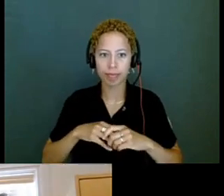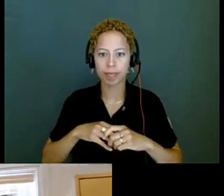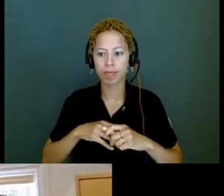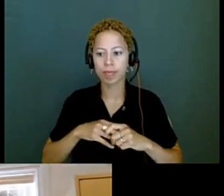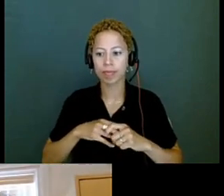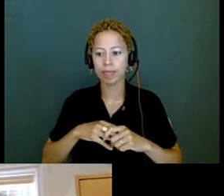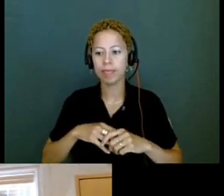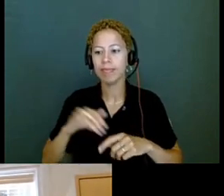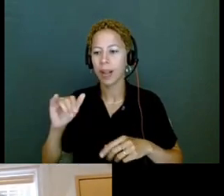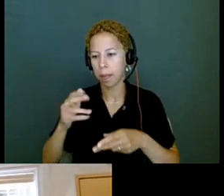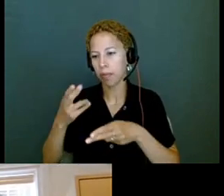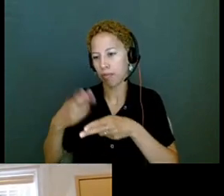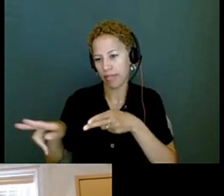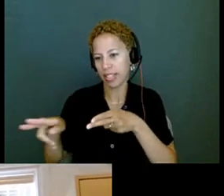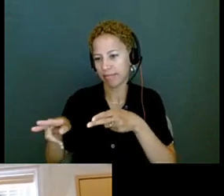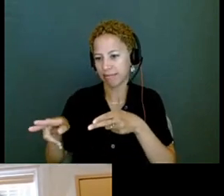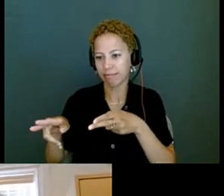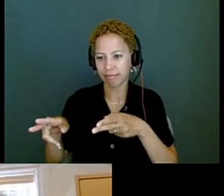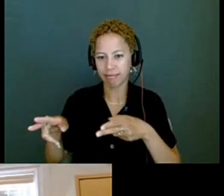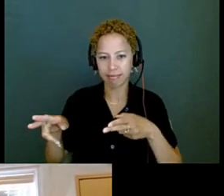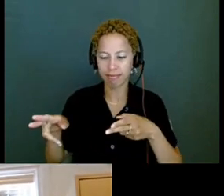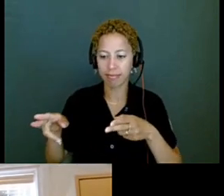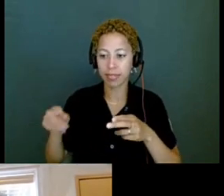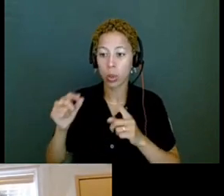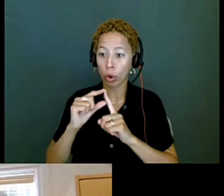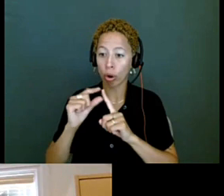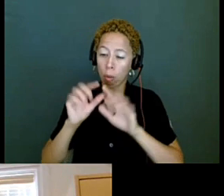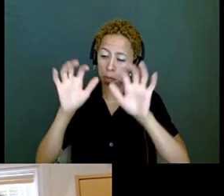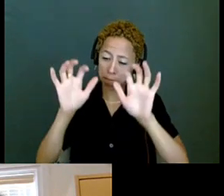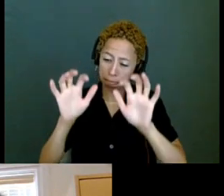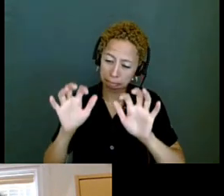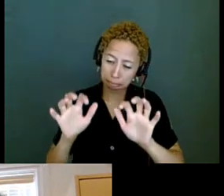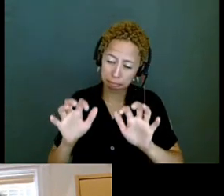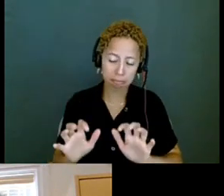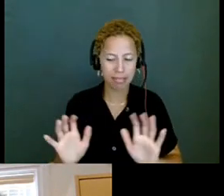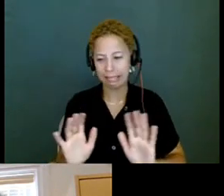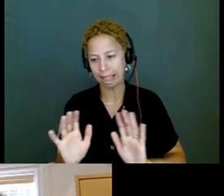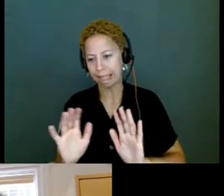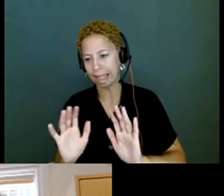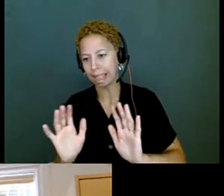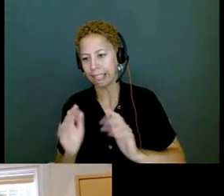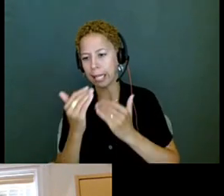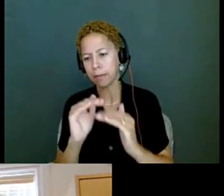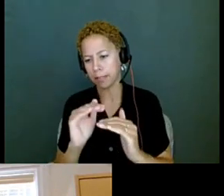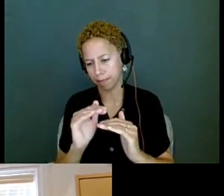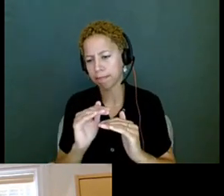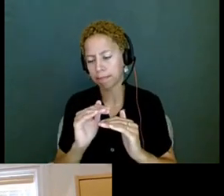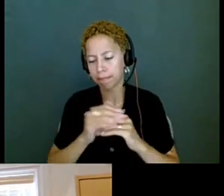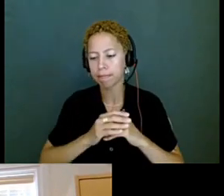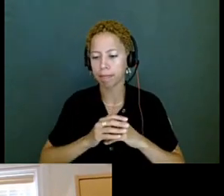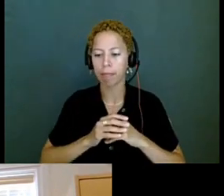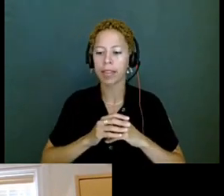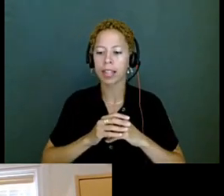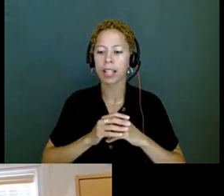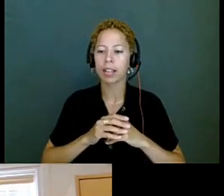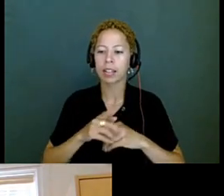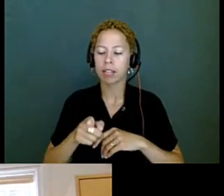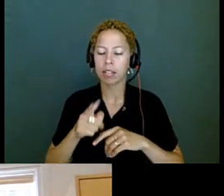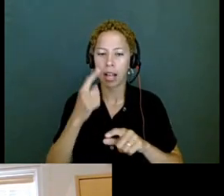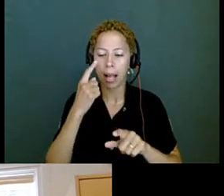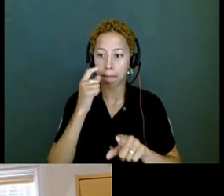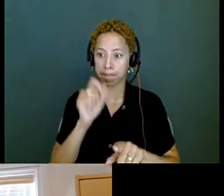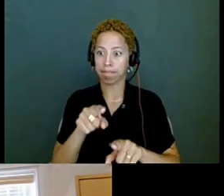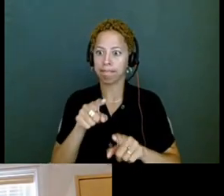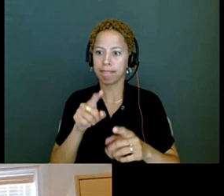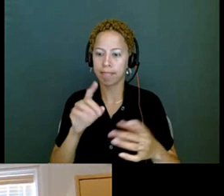Brevity, keep your posts and the amount of words showing up limited, something that catches their eye and